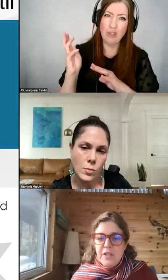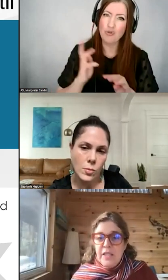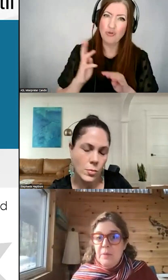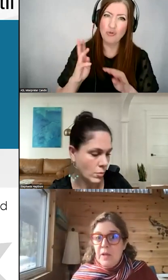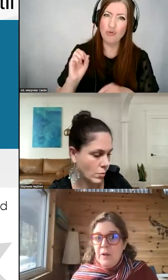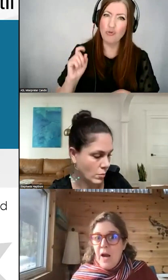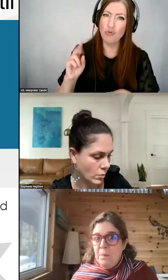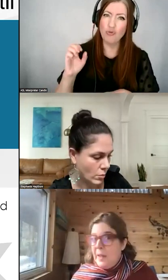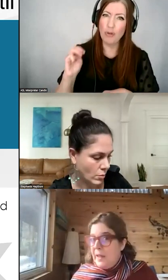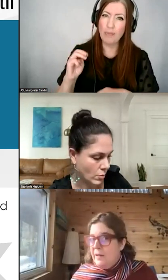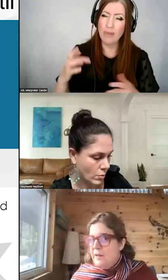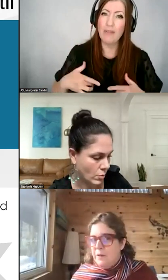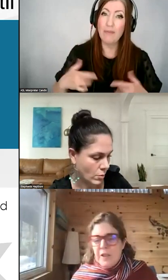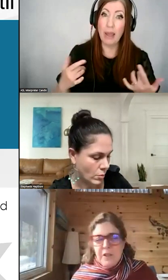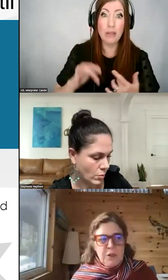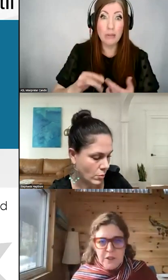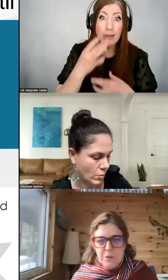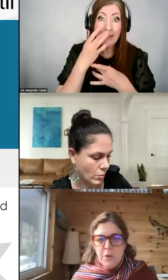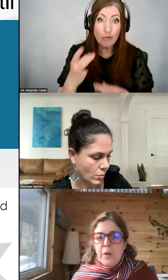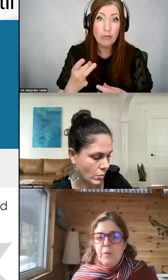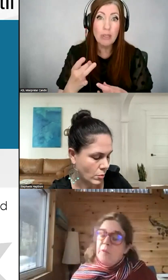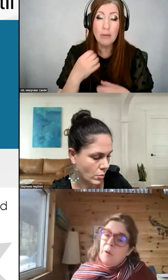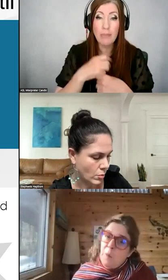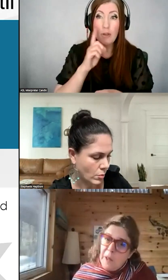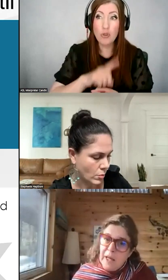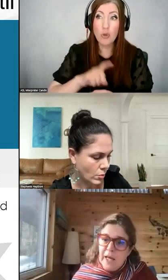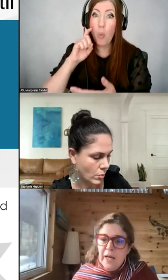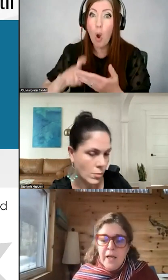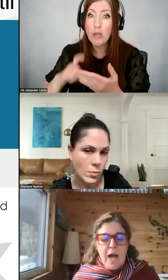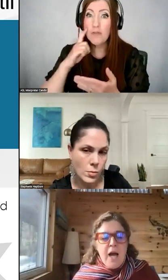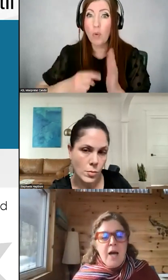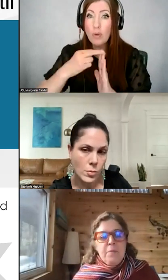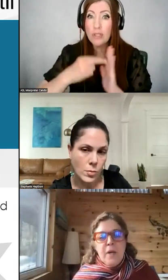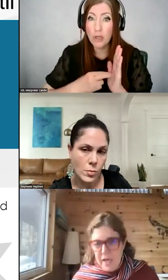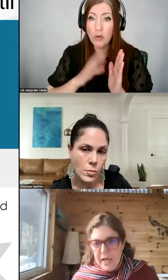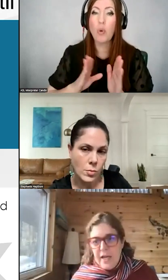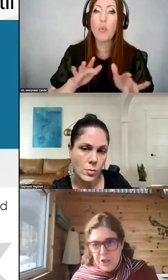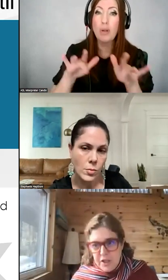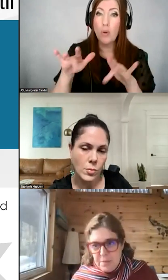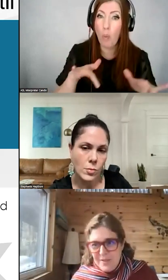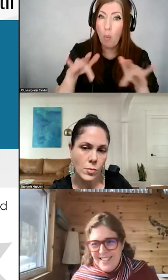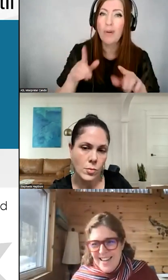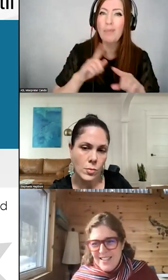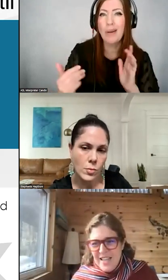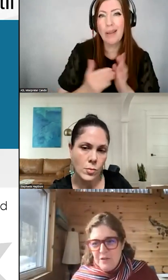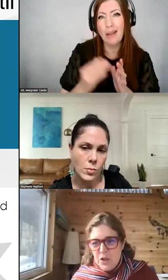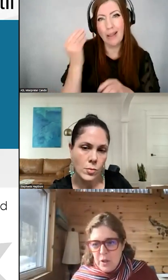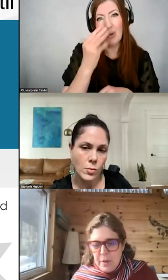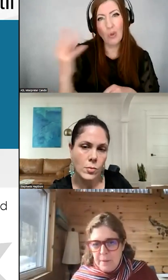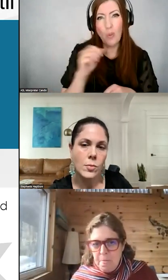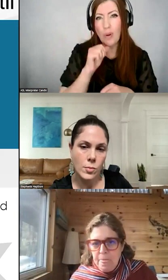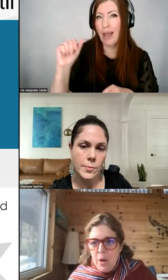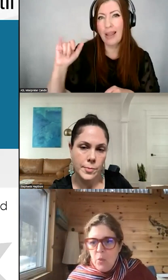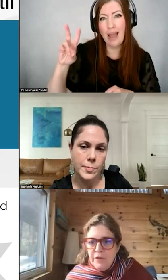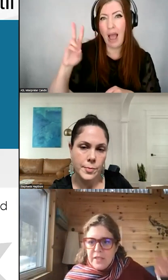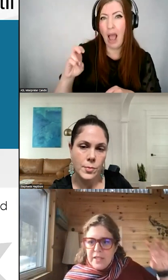you're interested, keep your eye peeled for registration. We will be recording it, but again, just simply not live